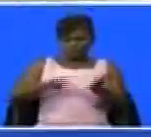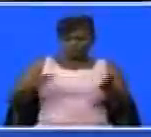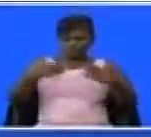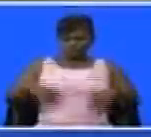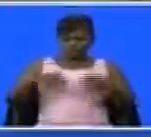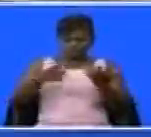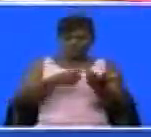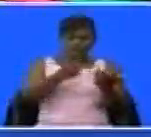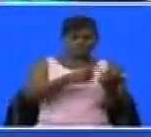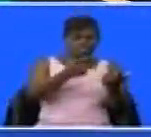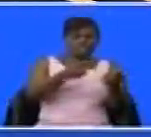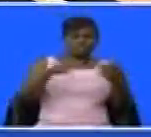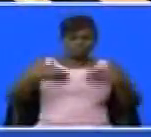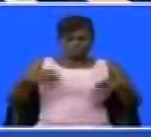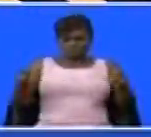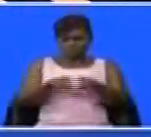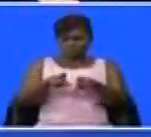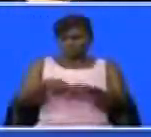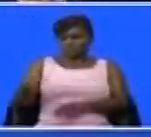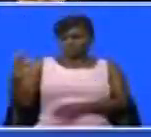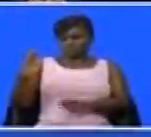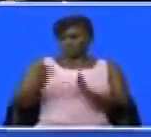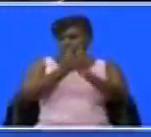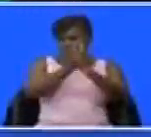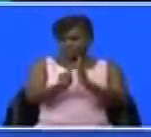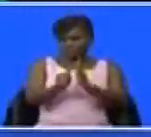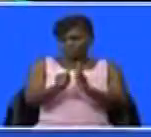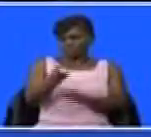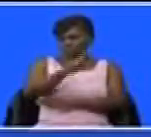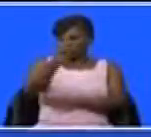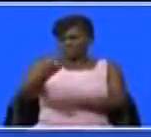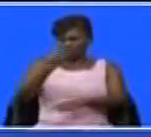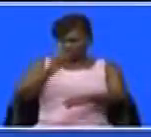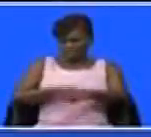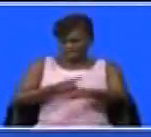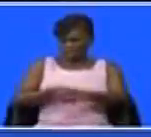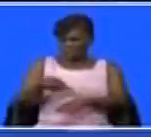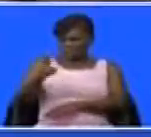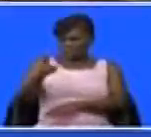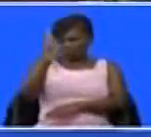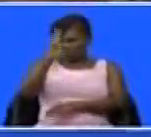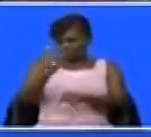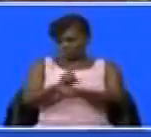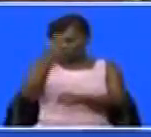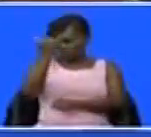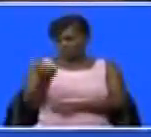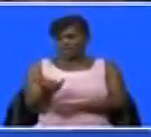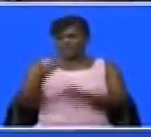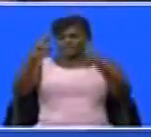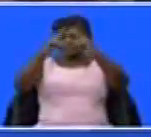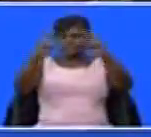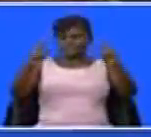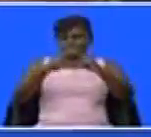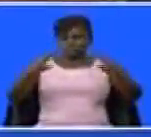was carried out. Security experts have also questioned the use of bullets during the mid-morning security drill, with the National Police